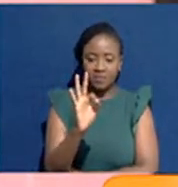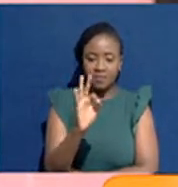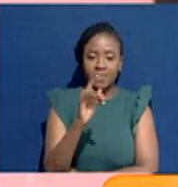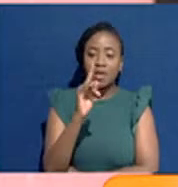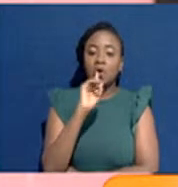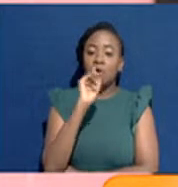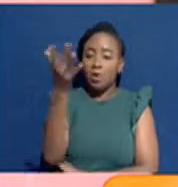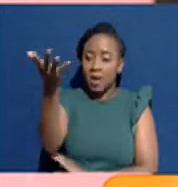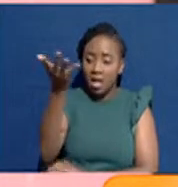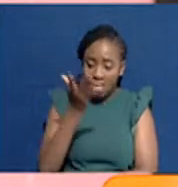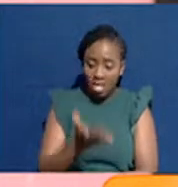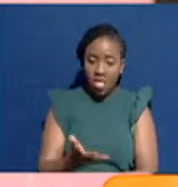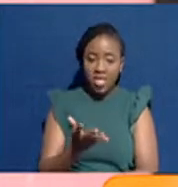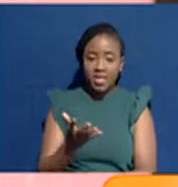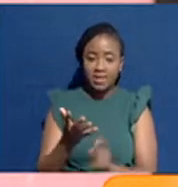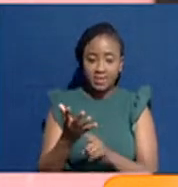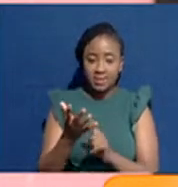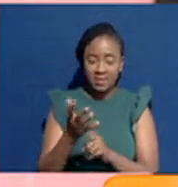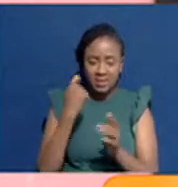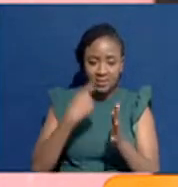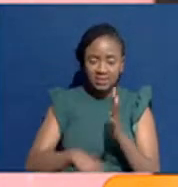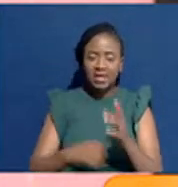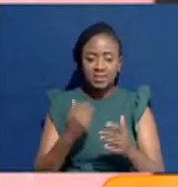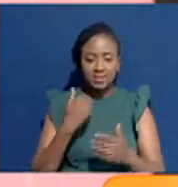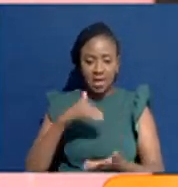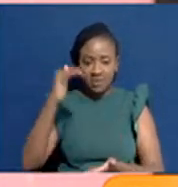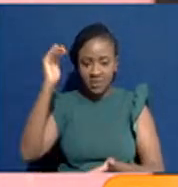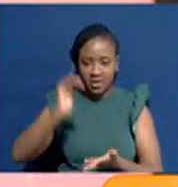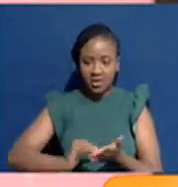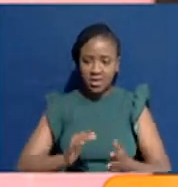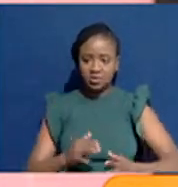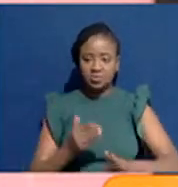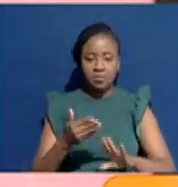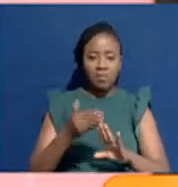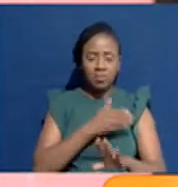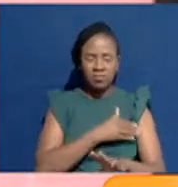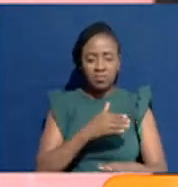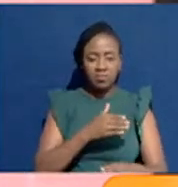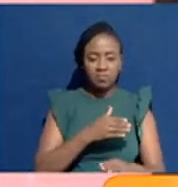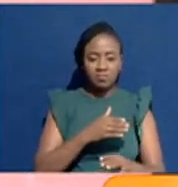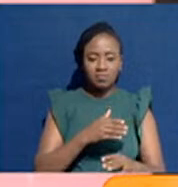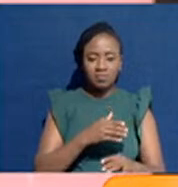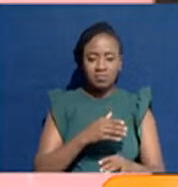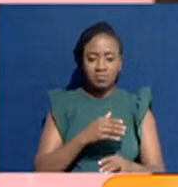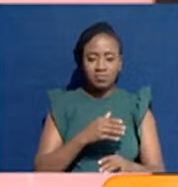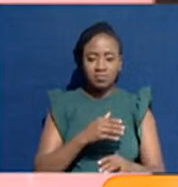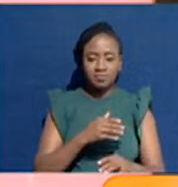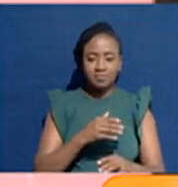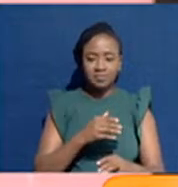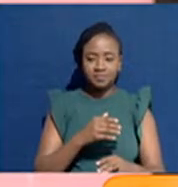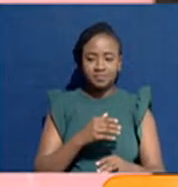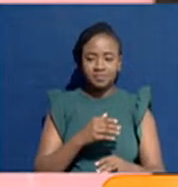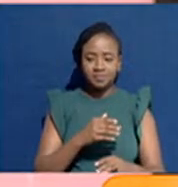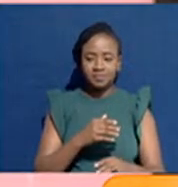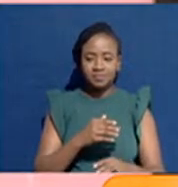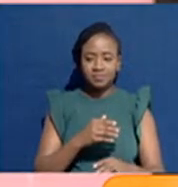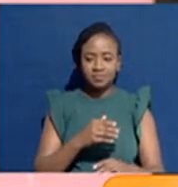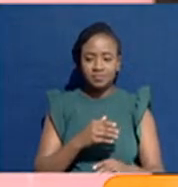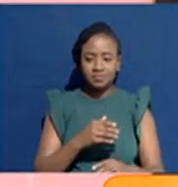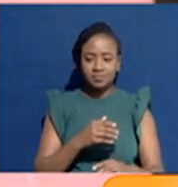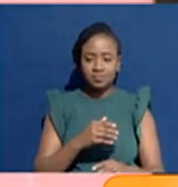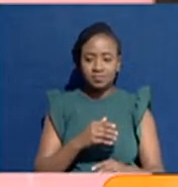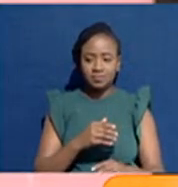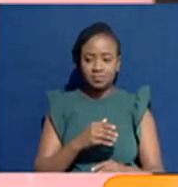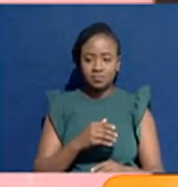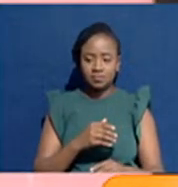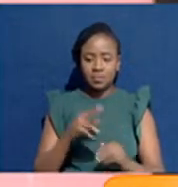declaration tax. Mm-hmm. There is a reduction from to 7.5. The rental income is one that has been